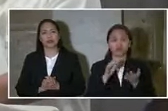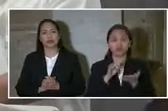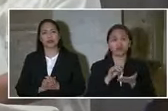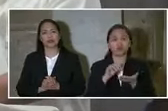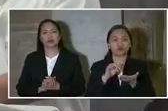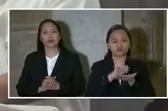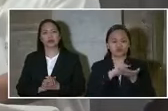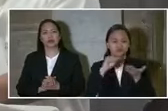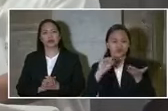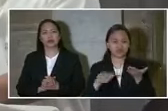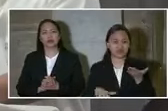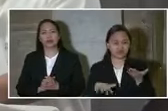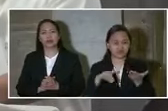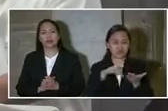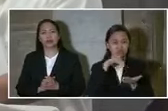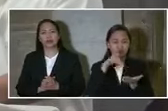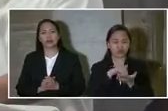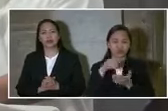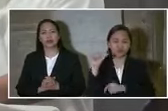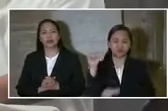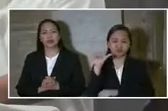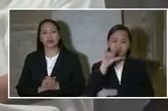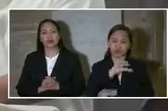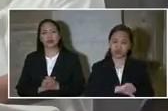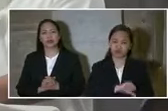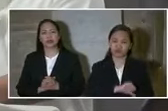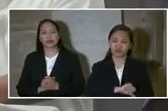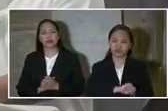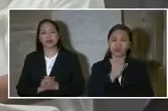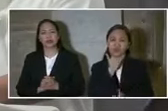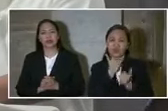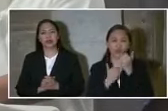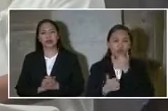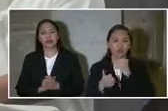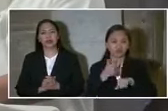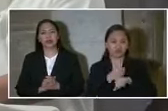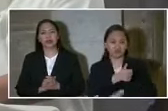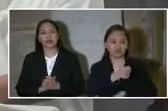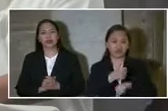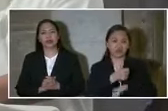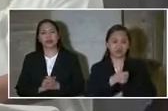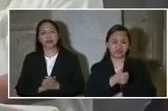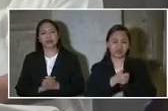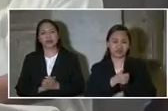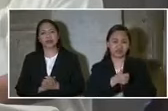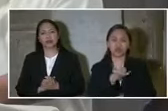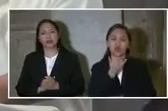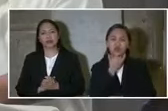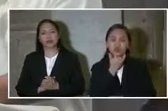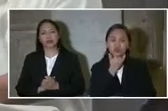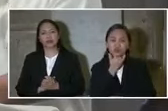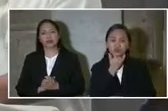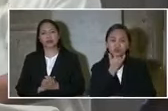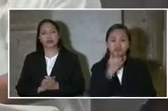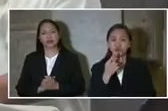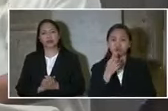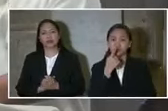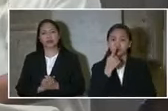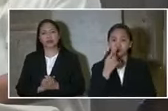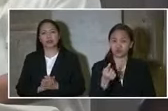your midst oppression, false accusation, and malicious speech, if